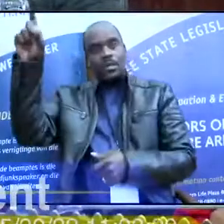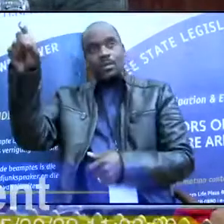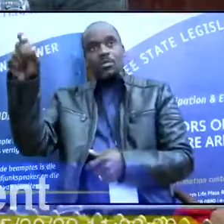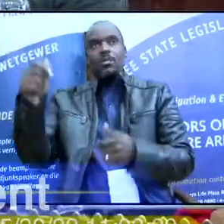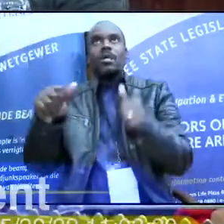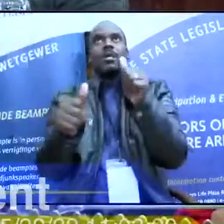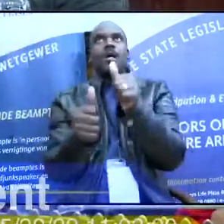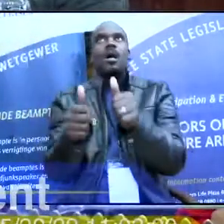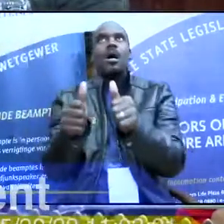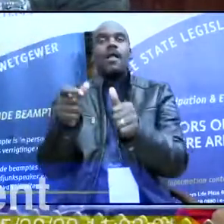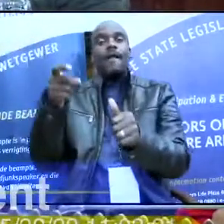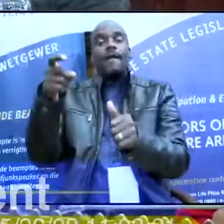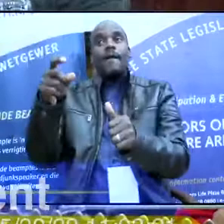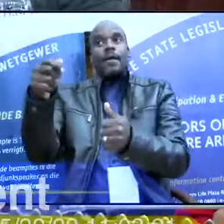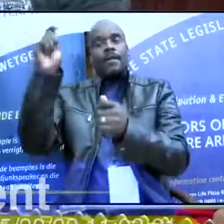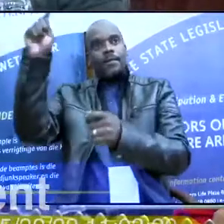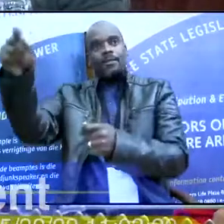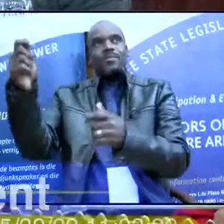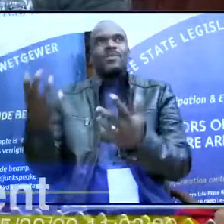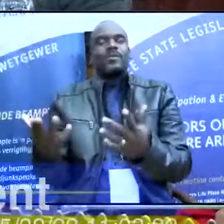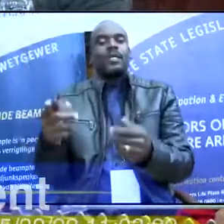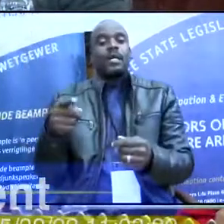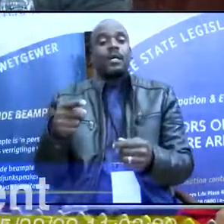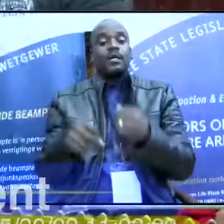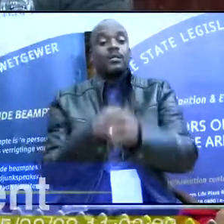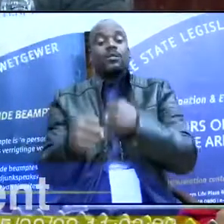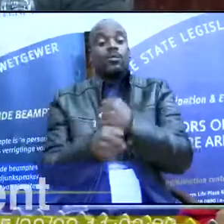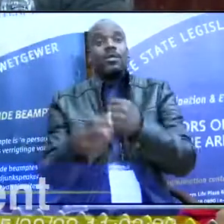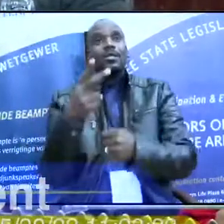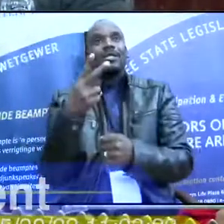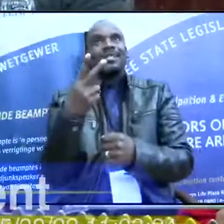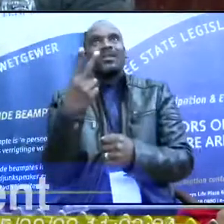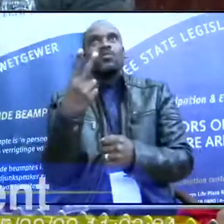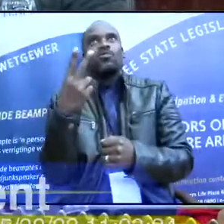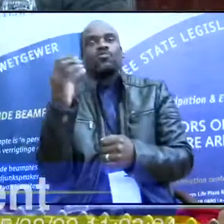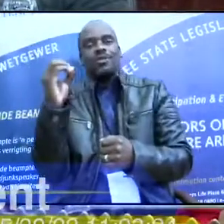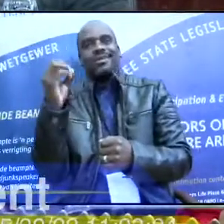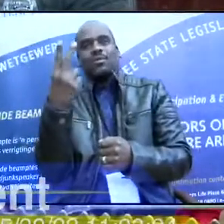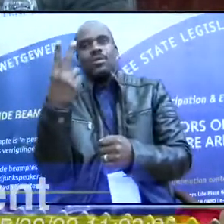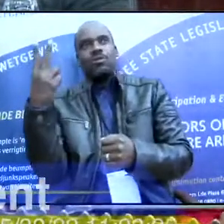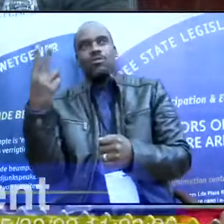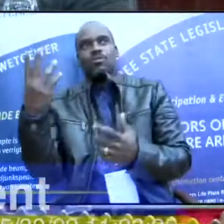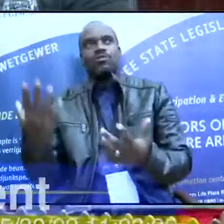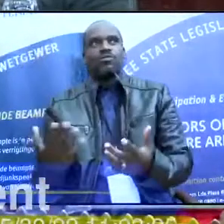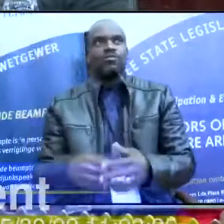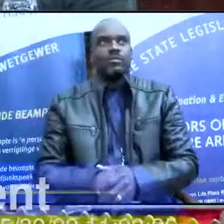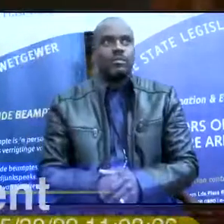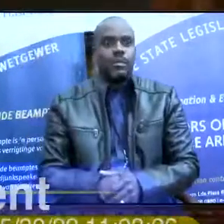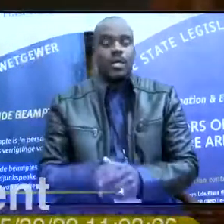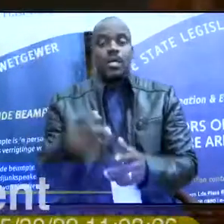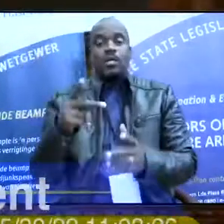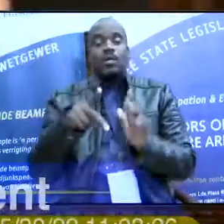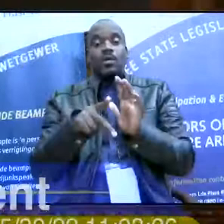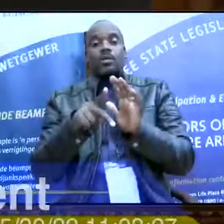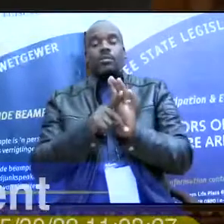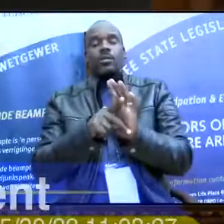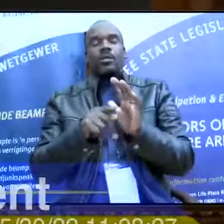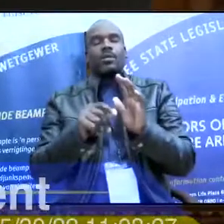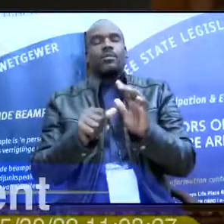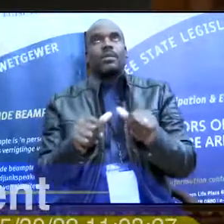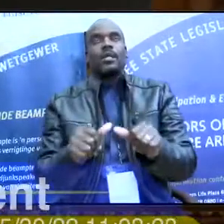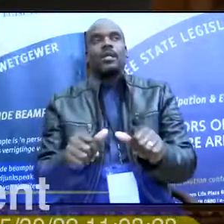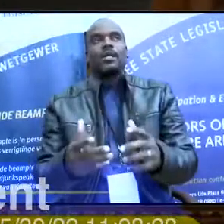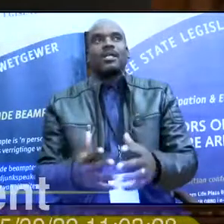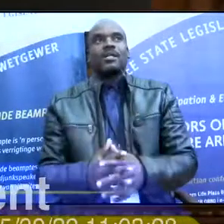economic growth in 2022 it shows that it's weaker than expected in terms of growth rate globally